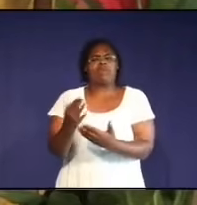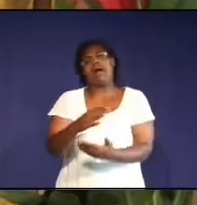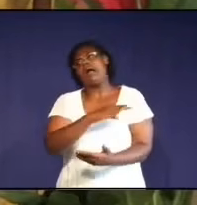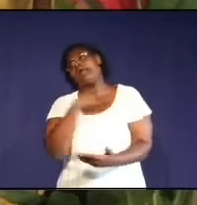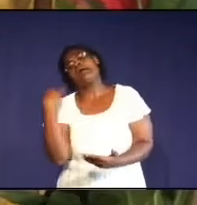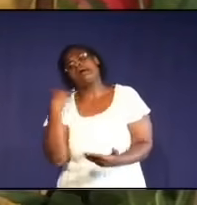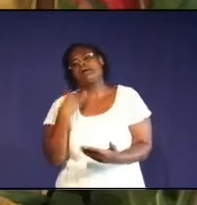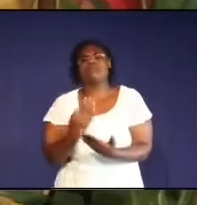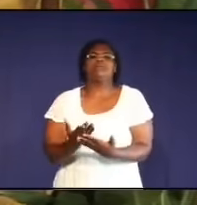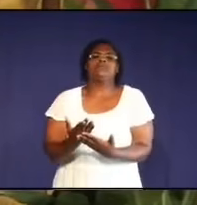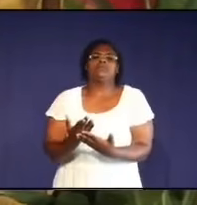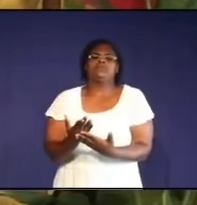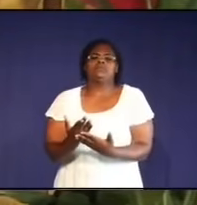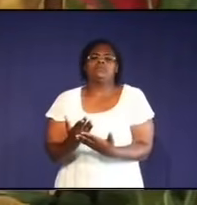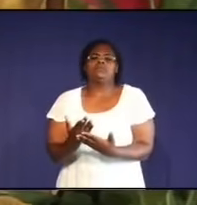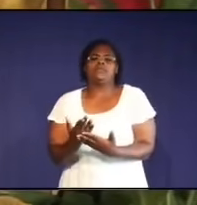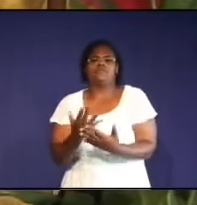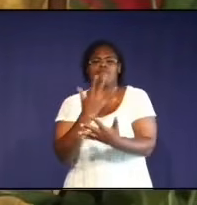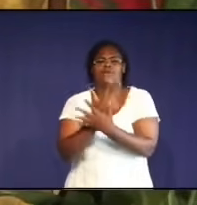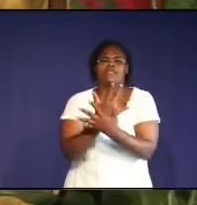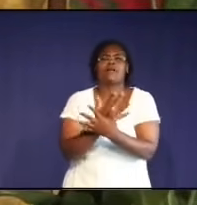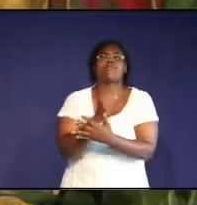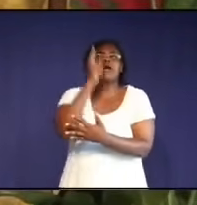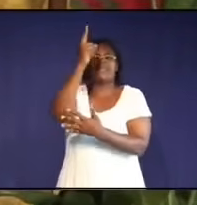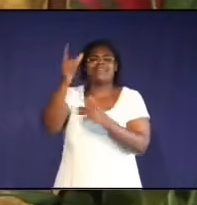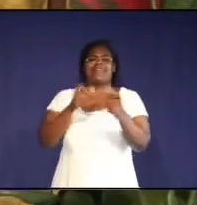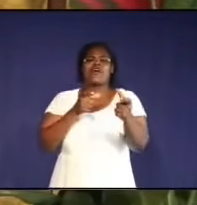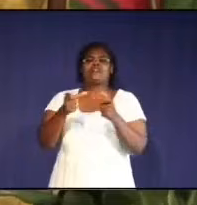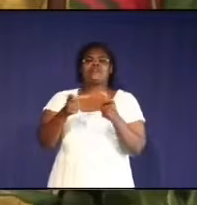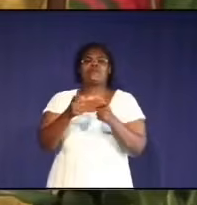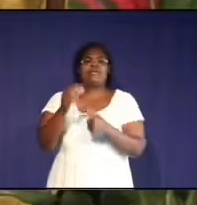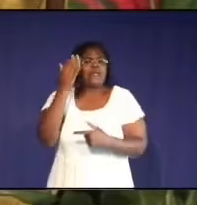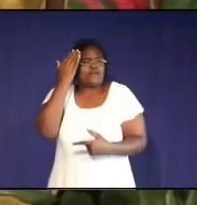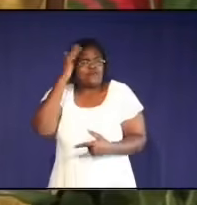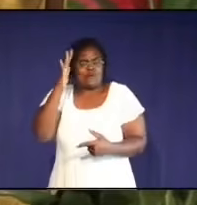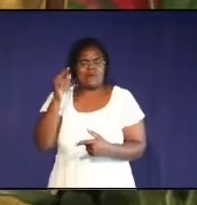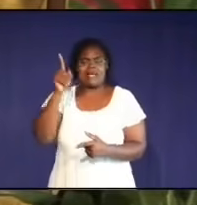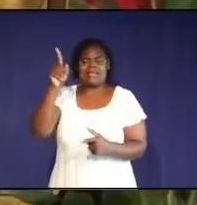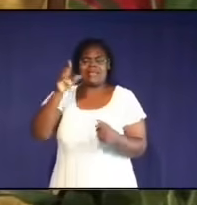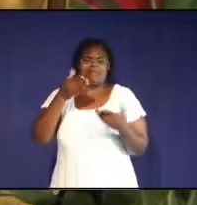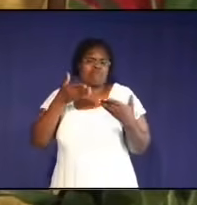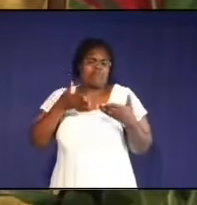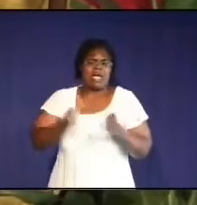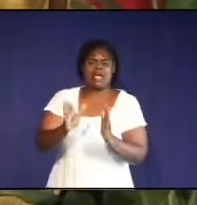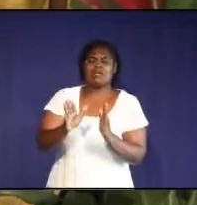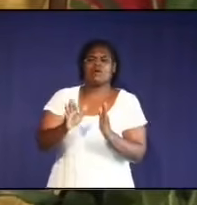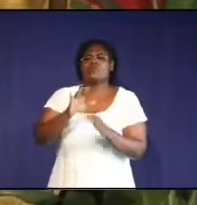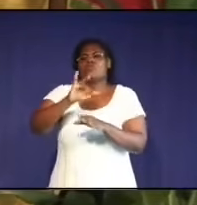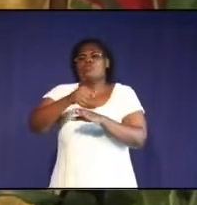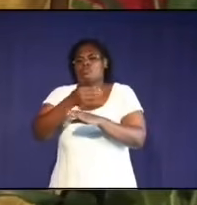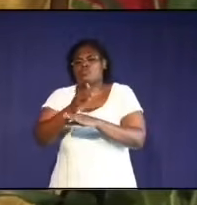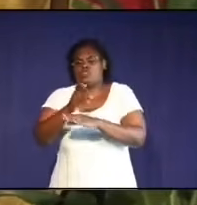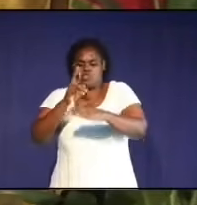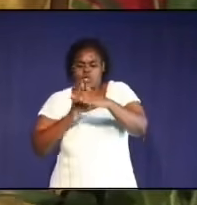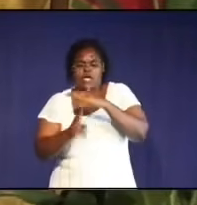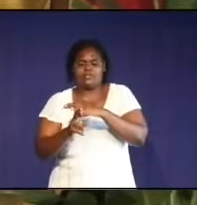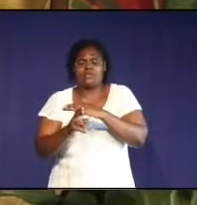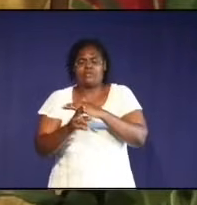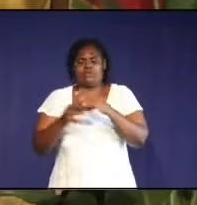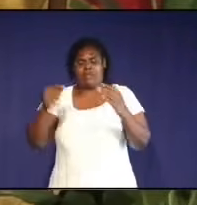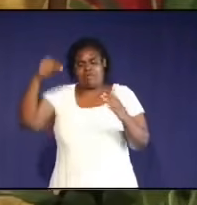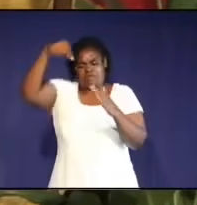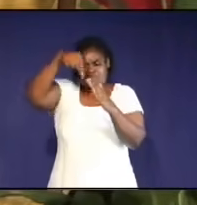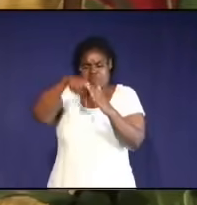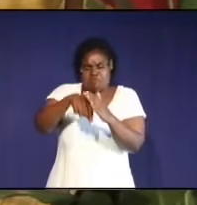head in Herod's dungeon, but he's in charge. I don't know why God allowed John the Revelator to be placed in a pot of